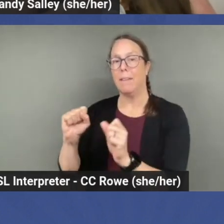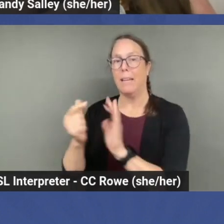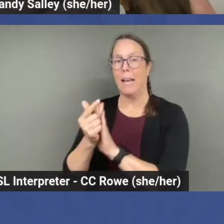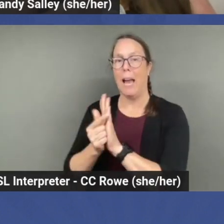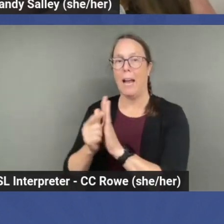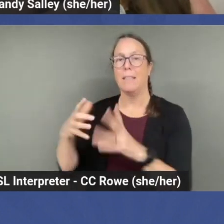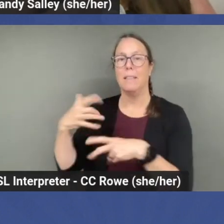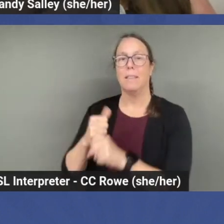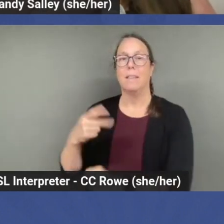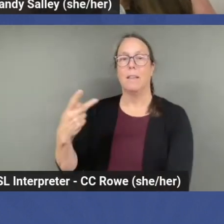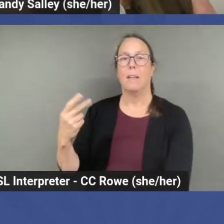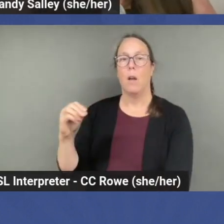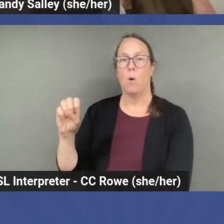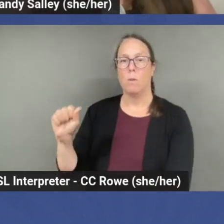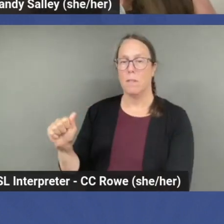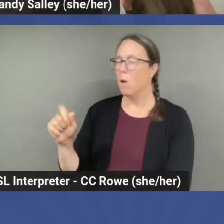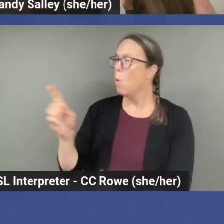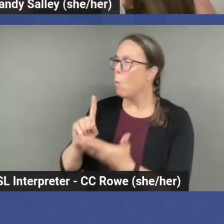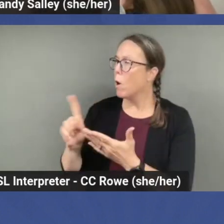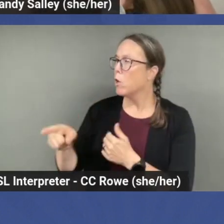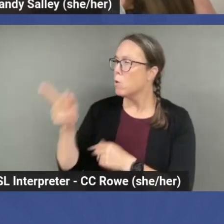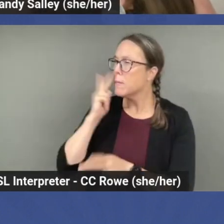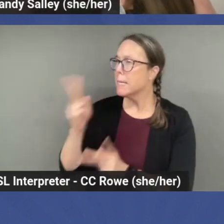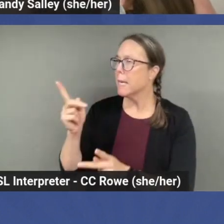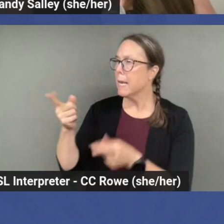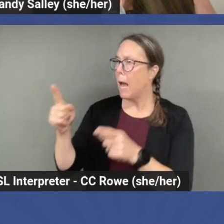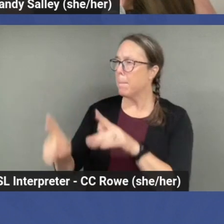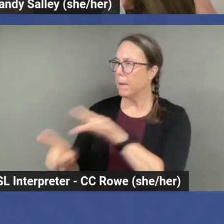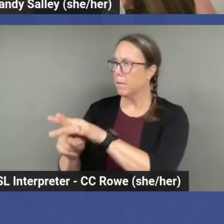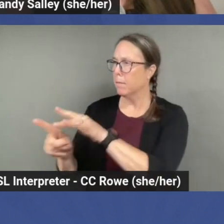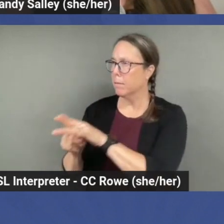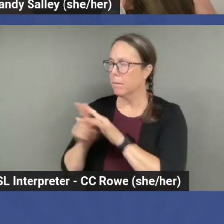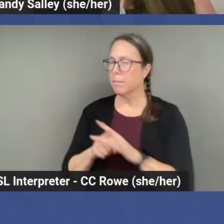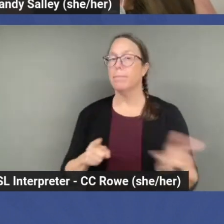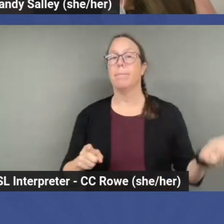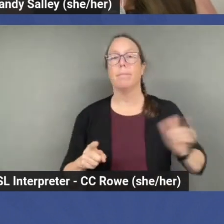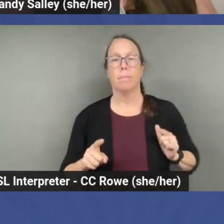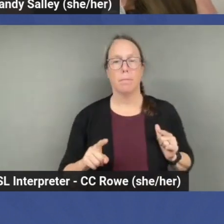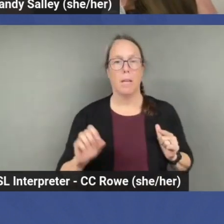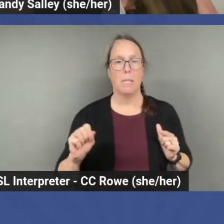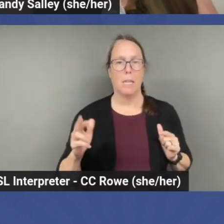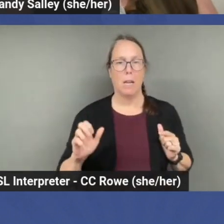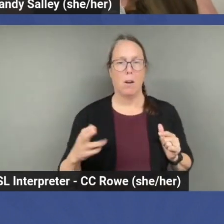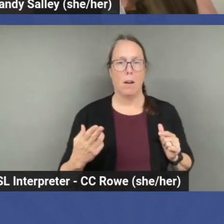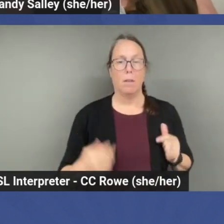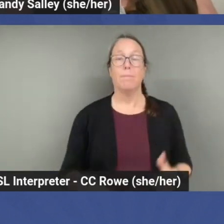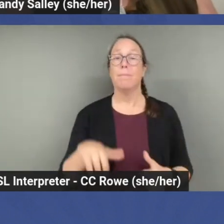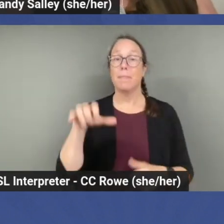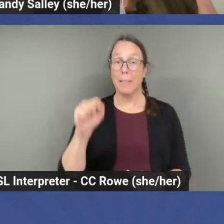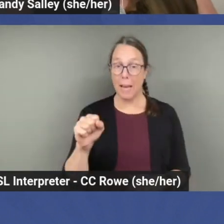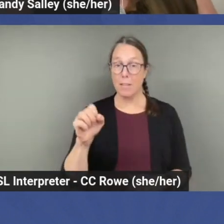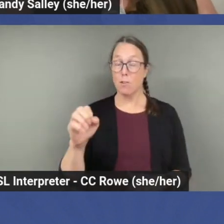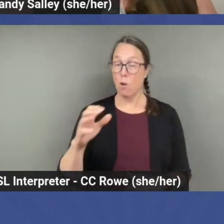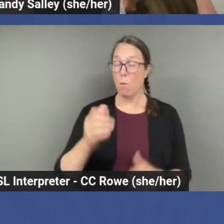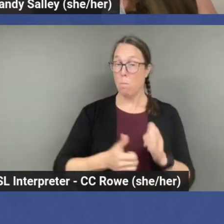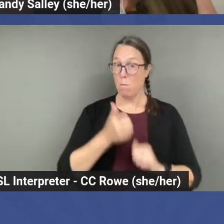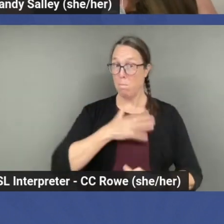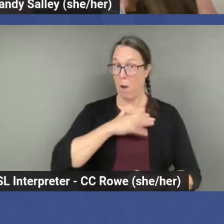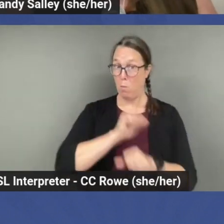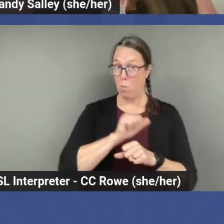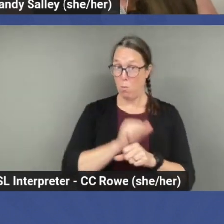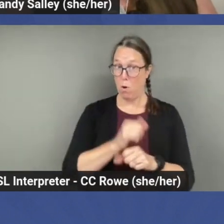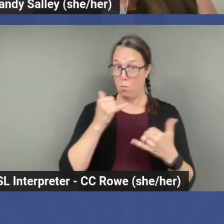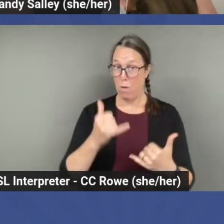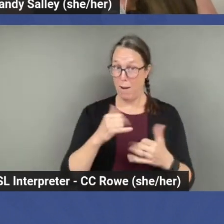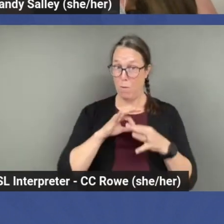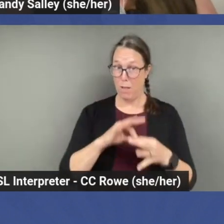this showing up. Yes. So, as Mandy has already said, most of my work at Fight for the Future right now is around a